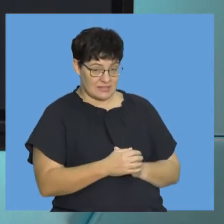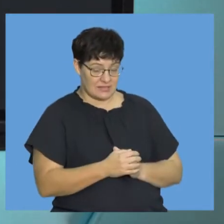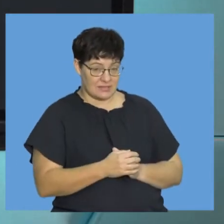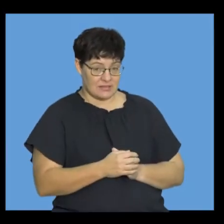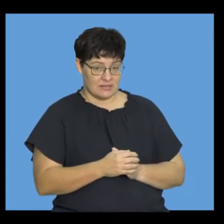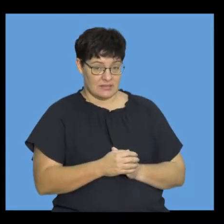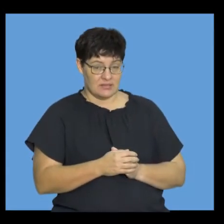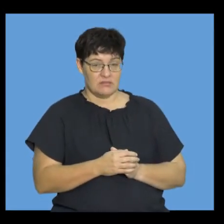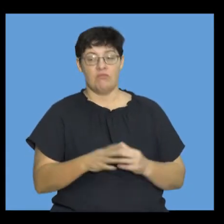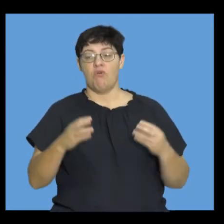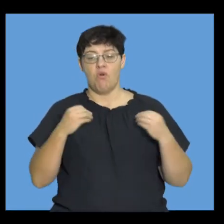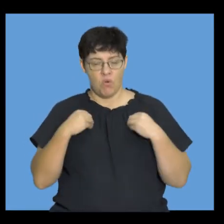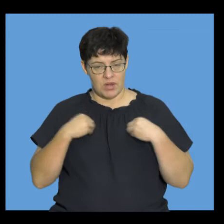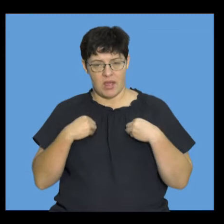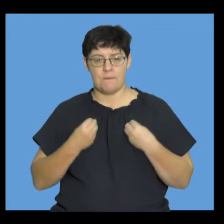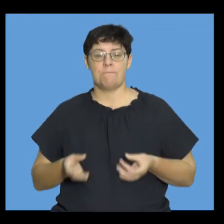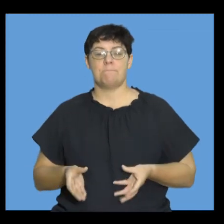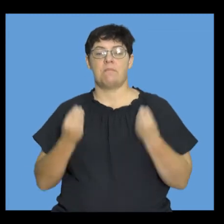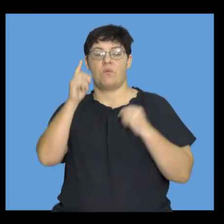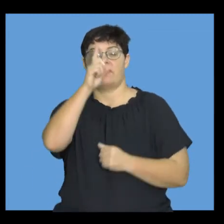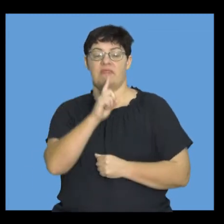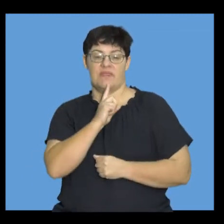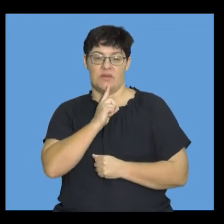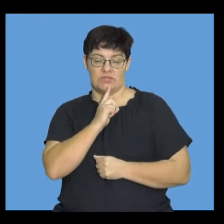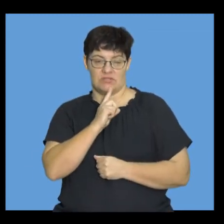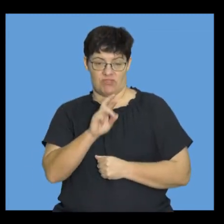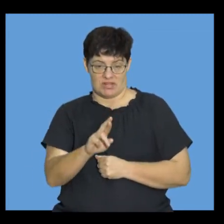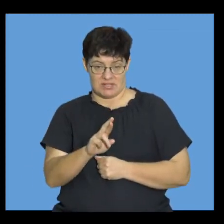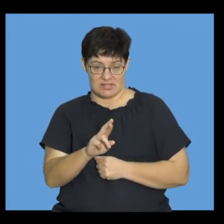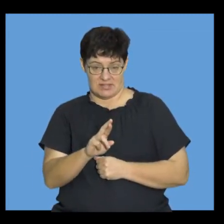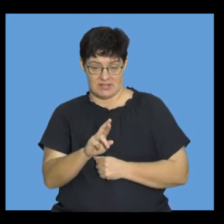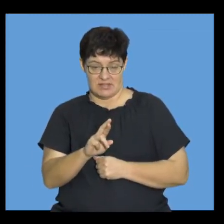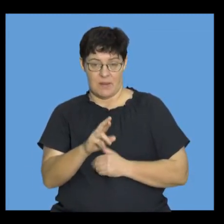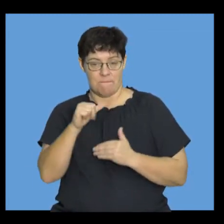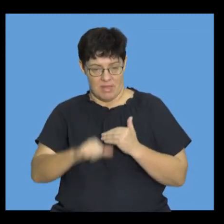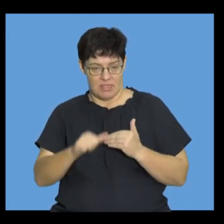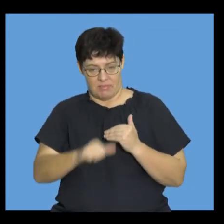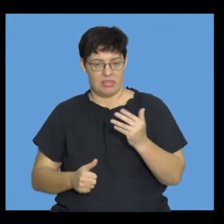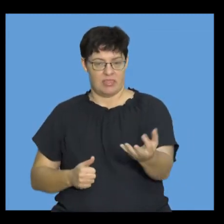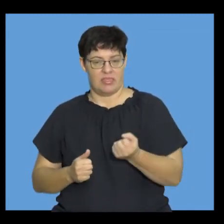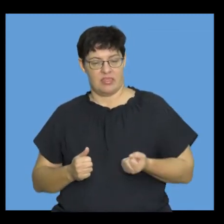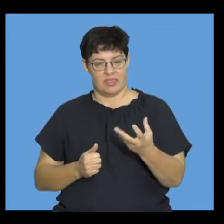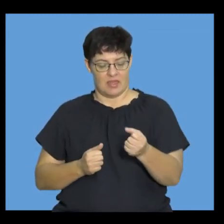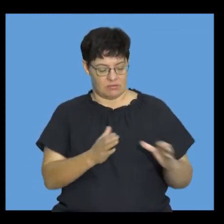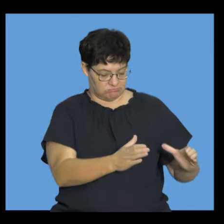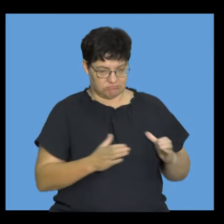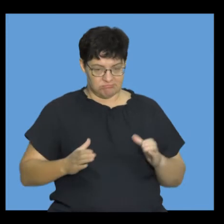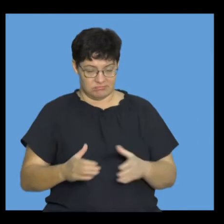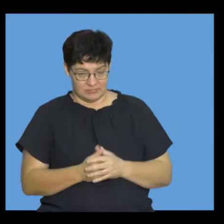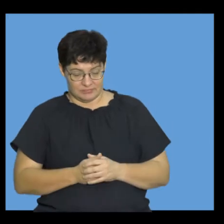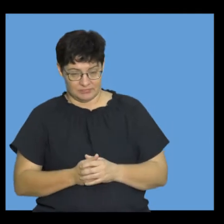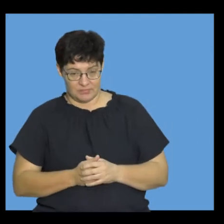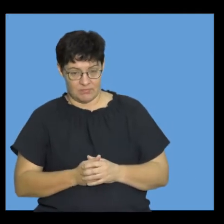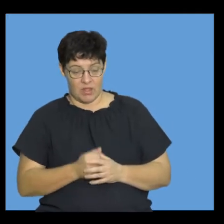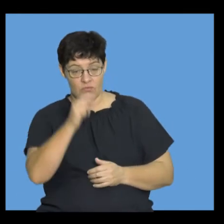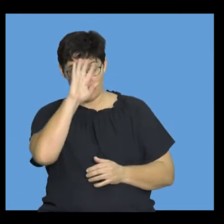is taking 1,000 Rand worth of stock every month. So clearly, if I remember correctly,